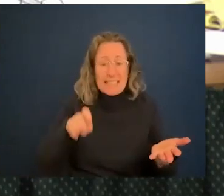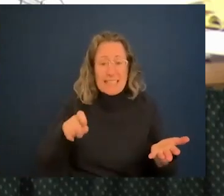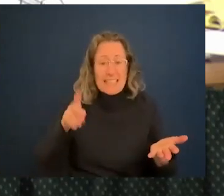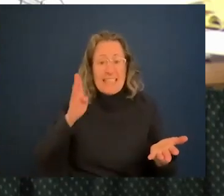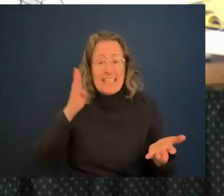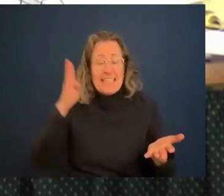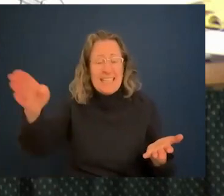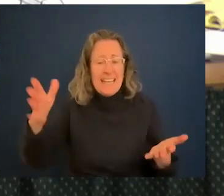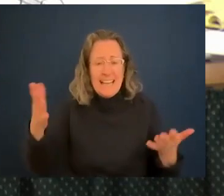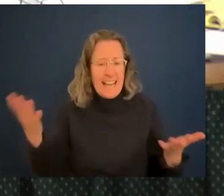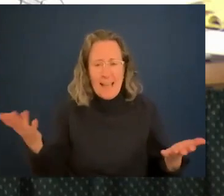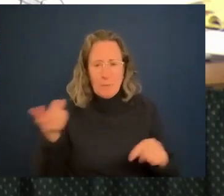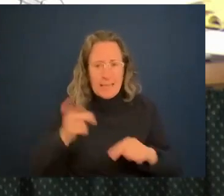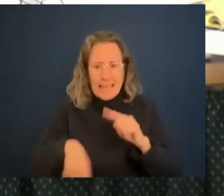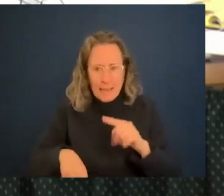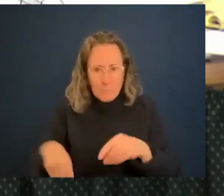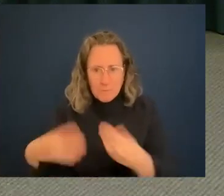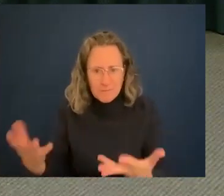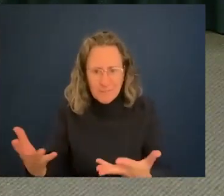that